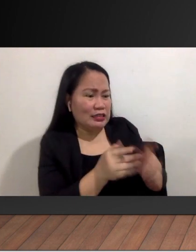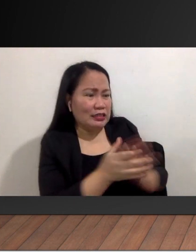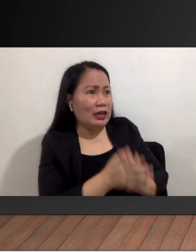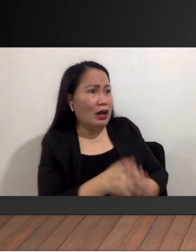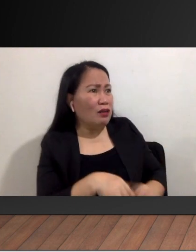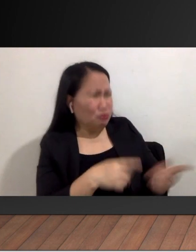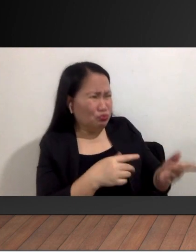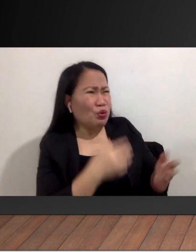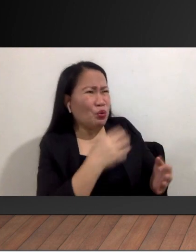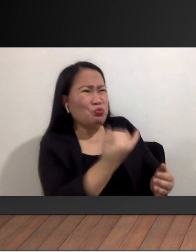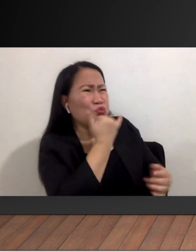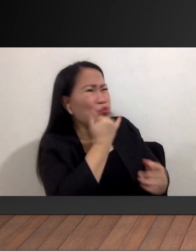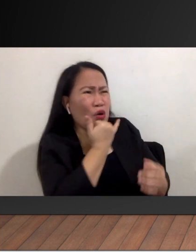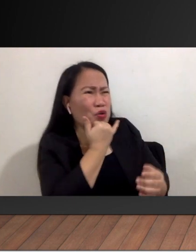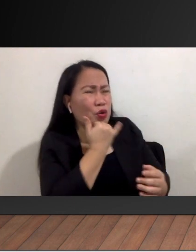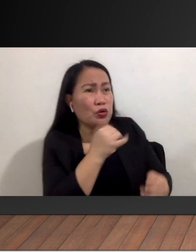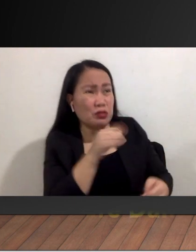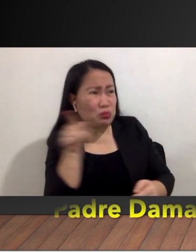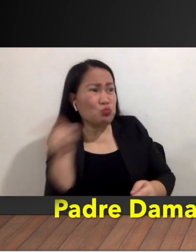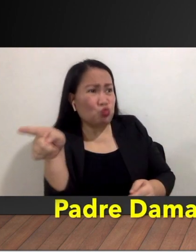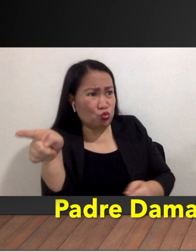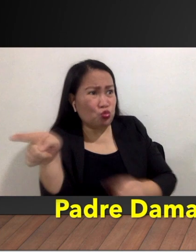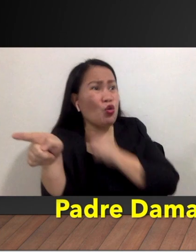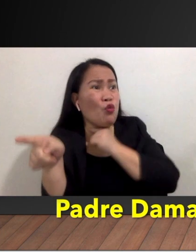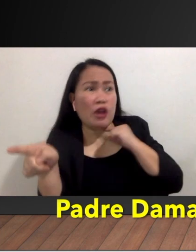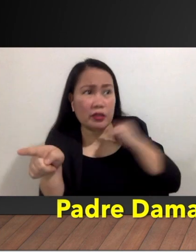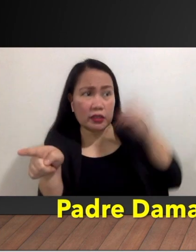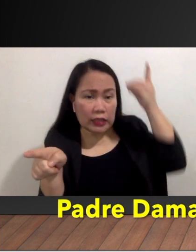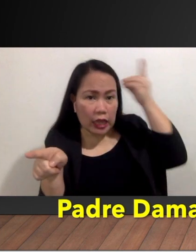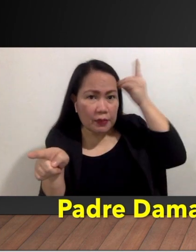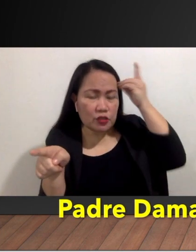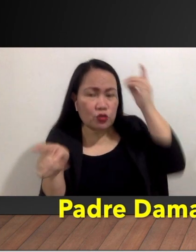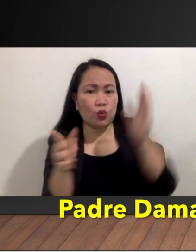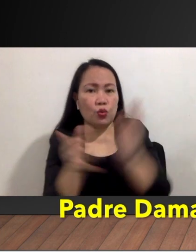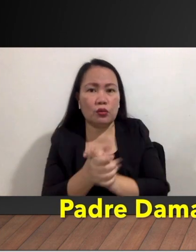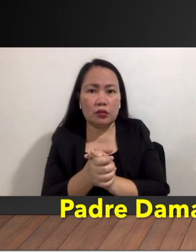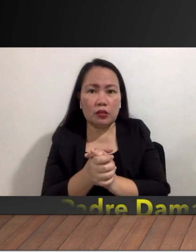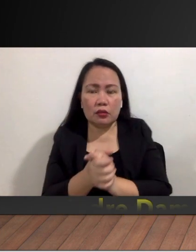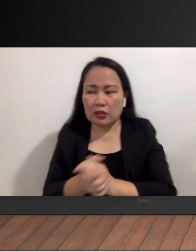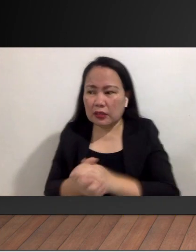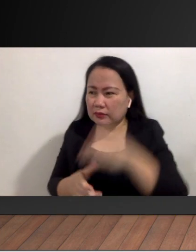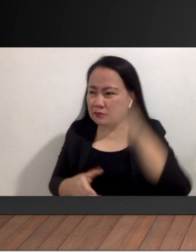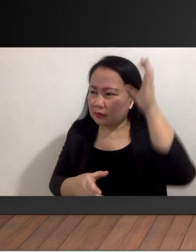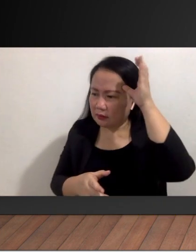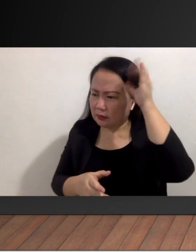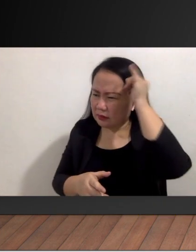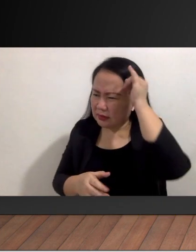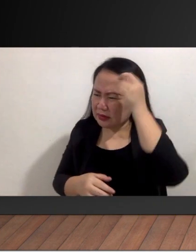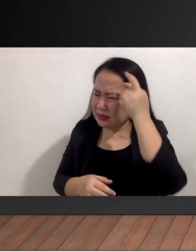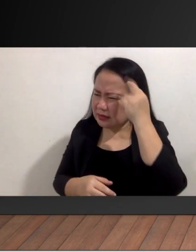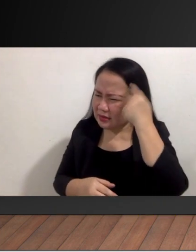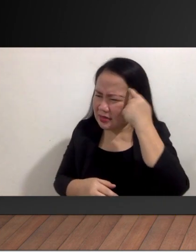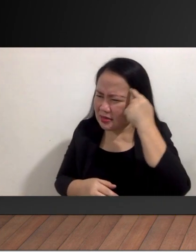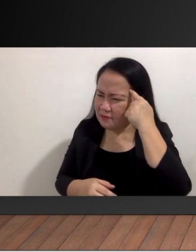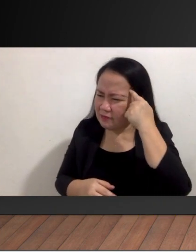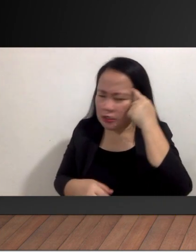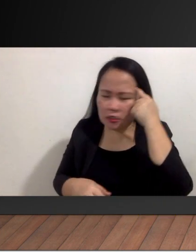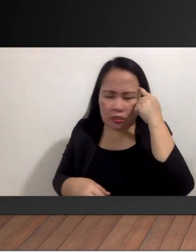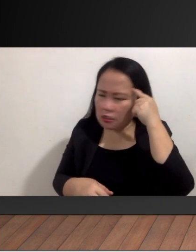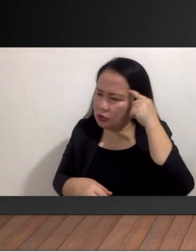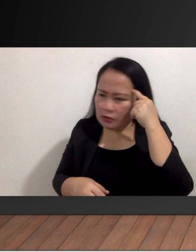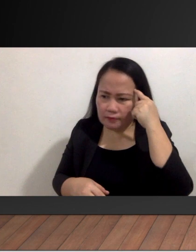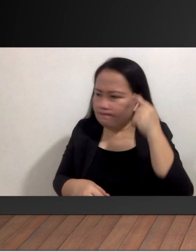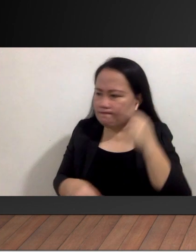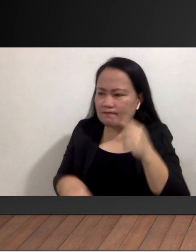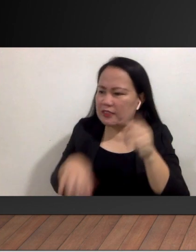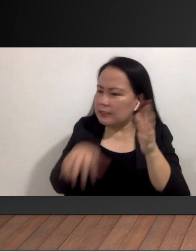wrong. He pointed to his fellow friar, Padre Damaso. Ibarra realized and immediately left